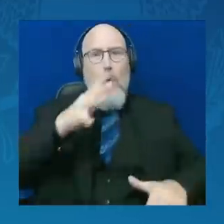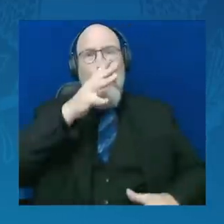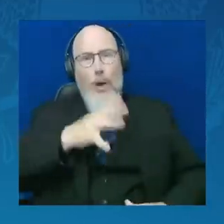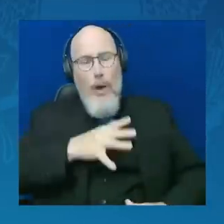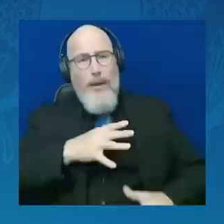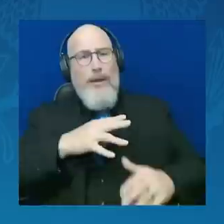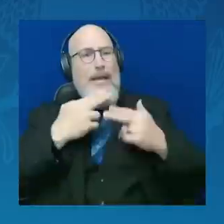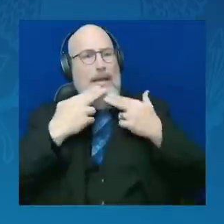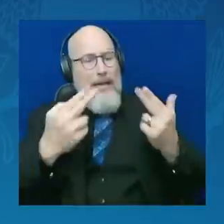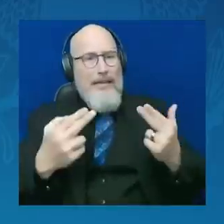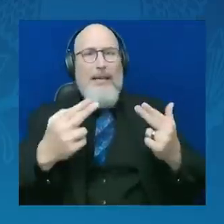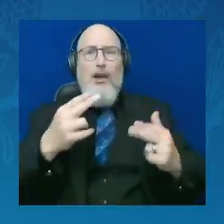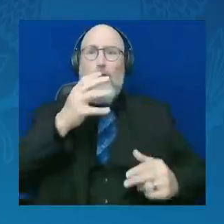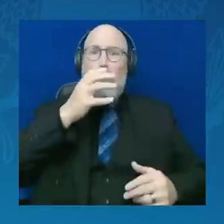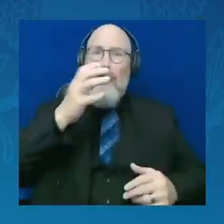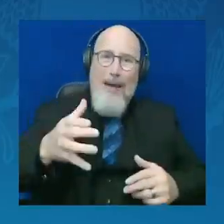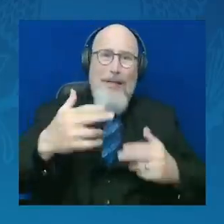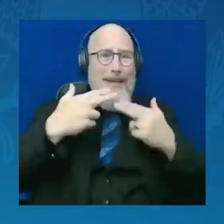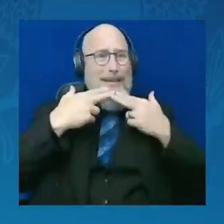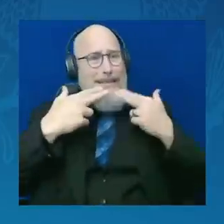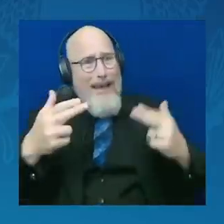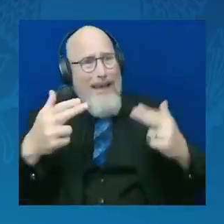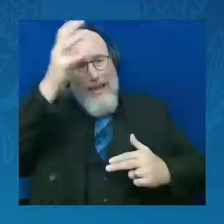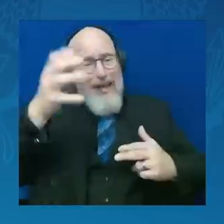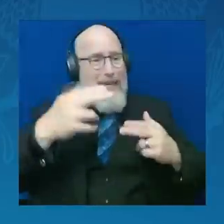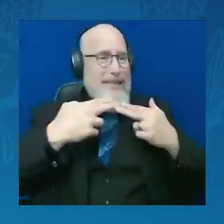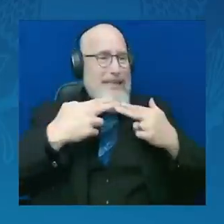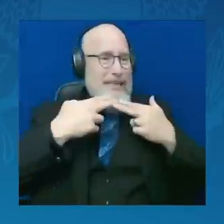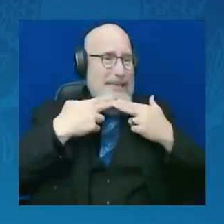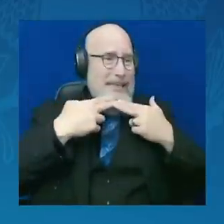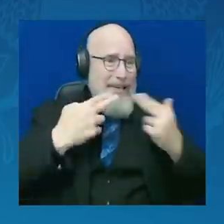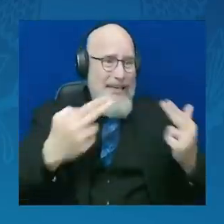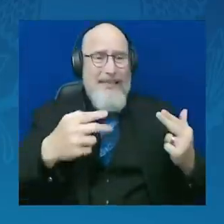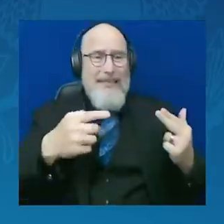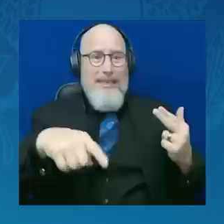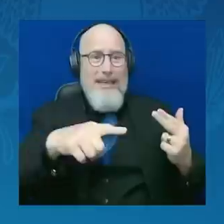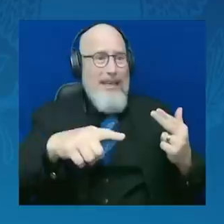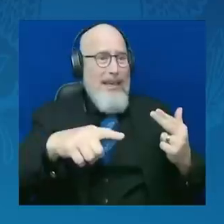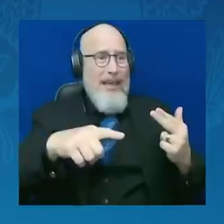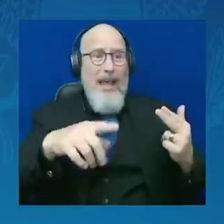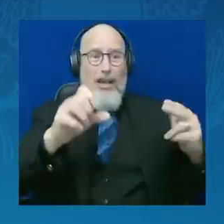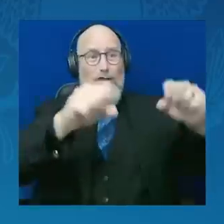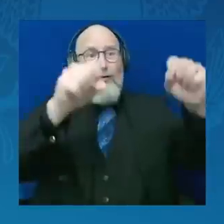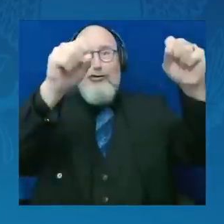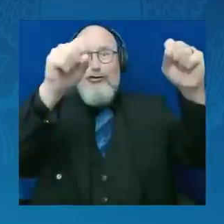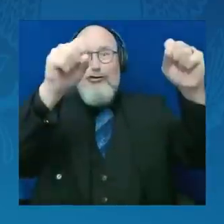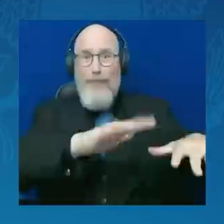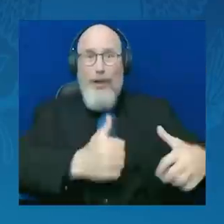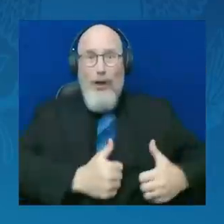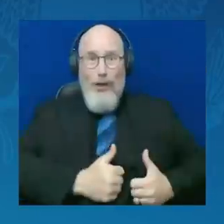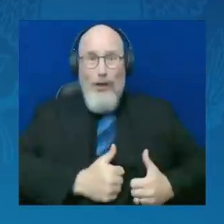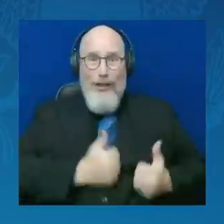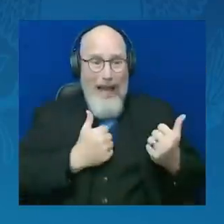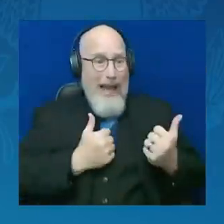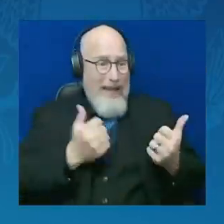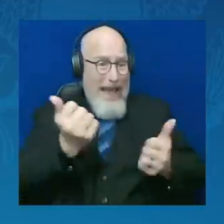who are fleeing everything they've known. Our outrage, which compels not